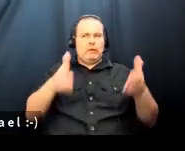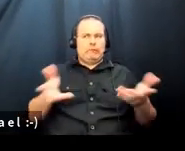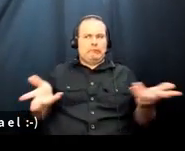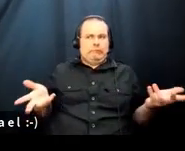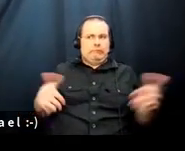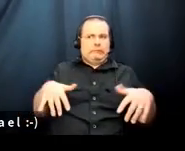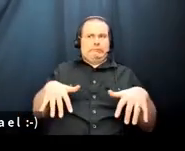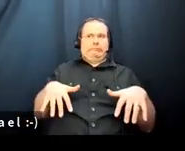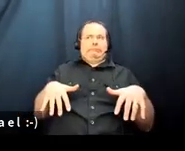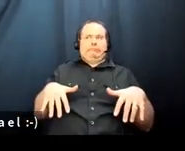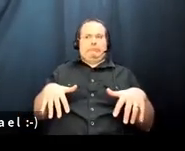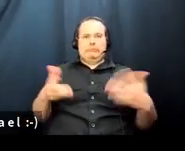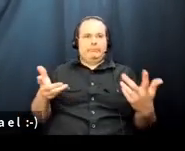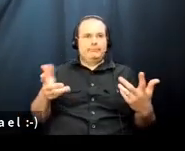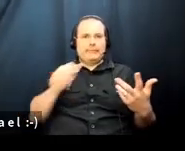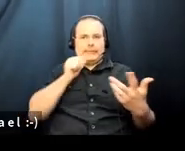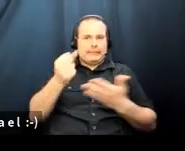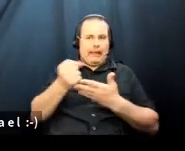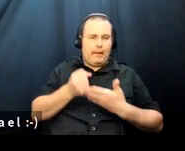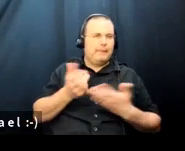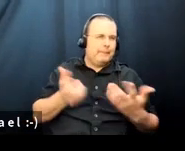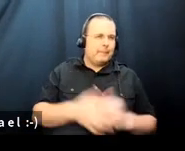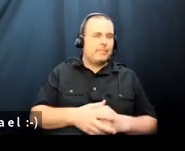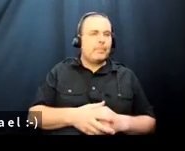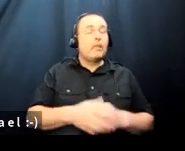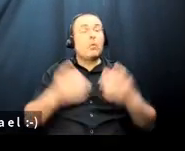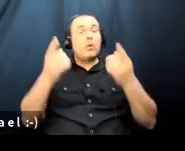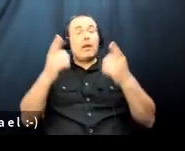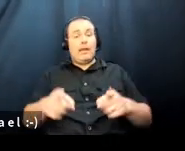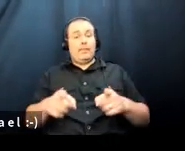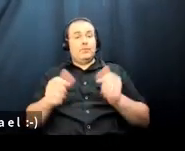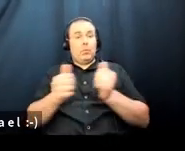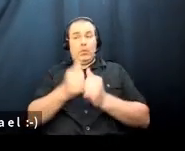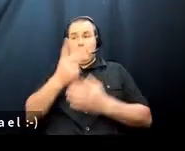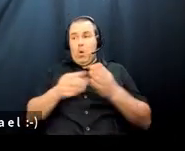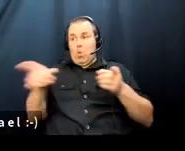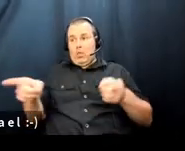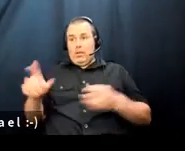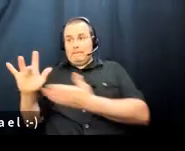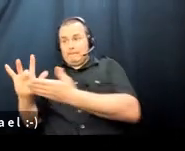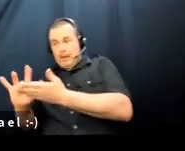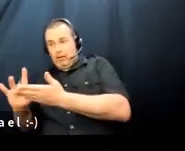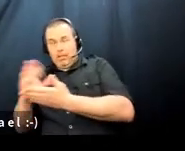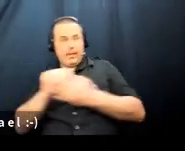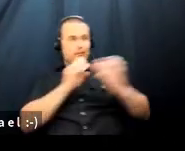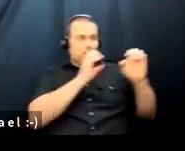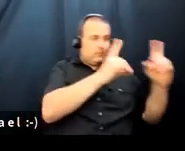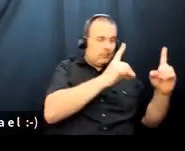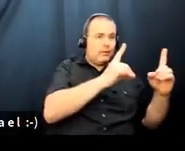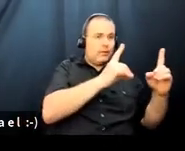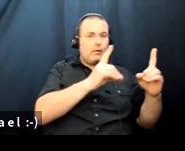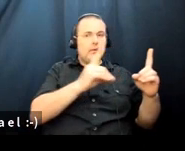What ends up happening with both of these measures as children get older is they are expert driven, as